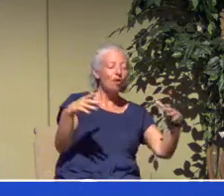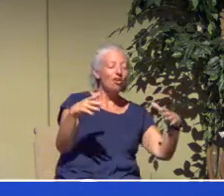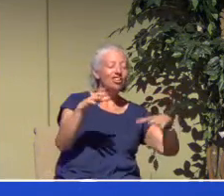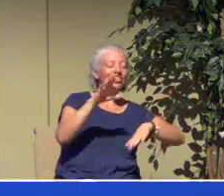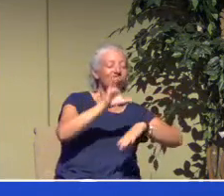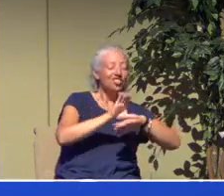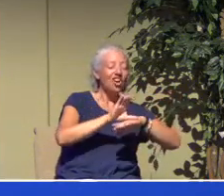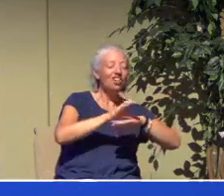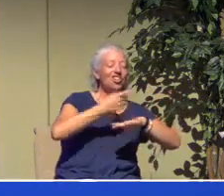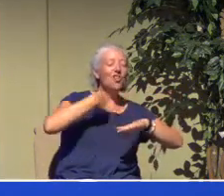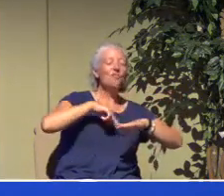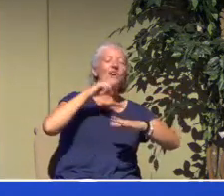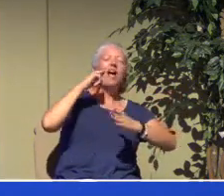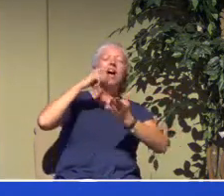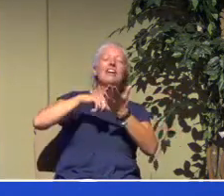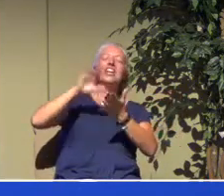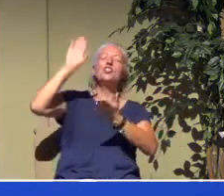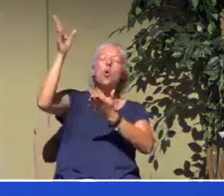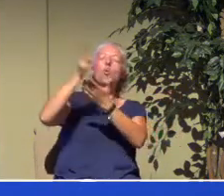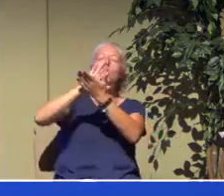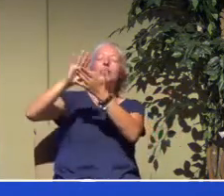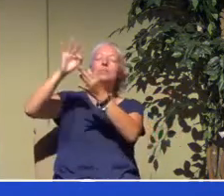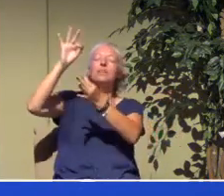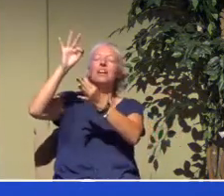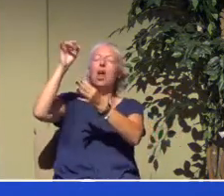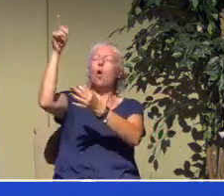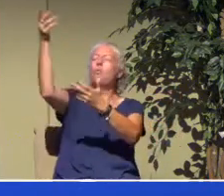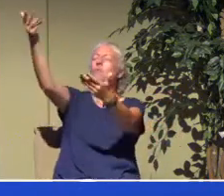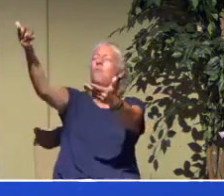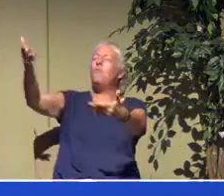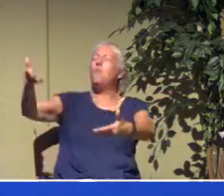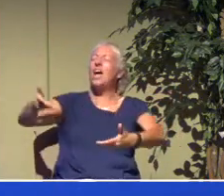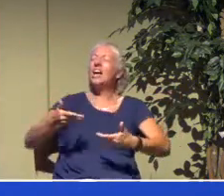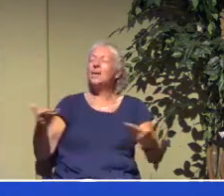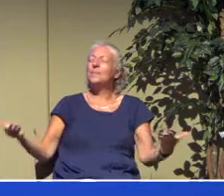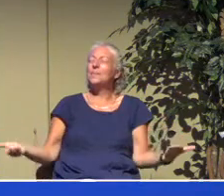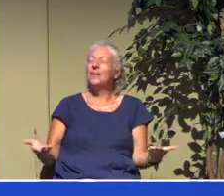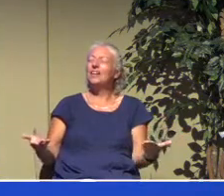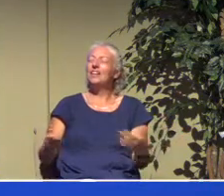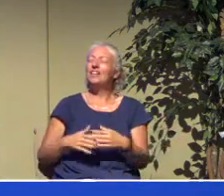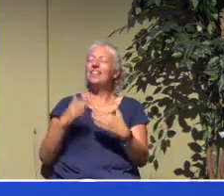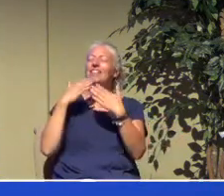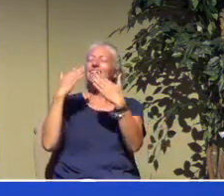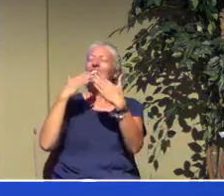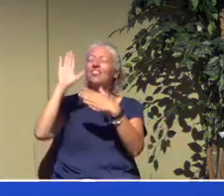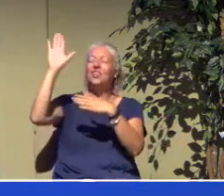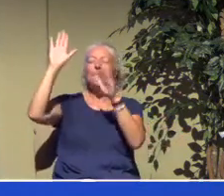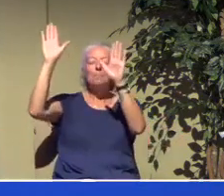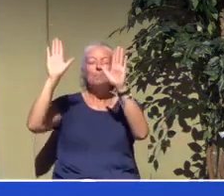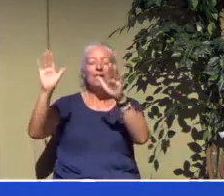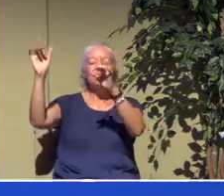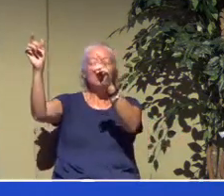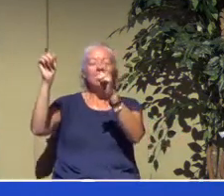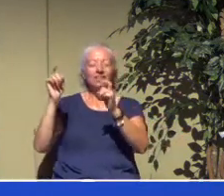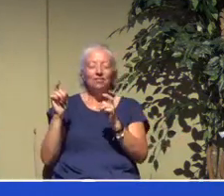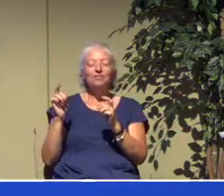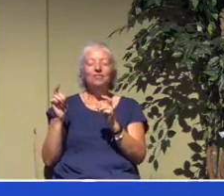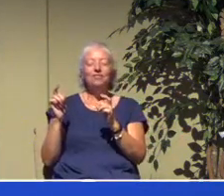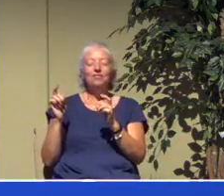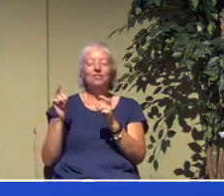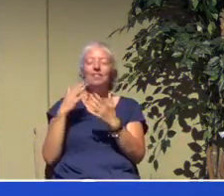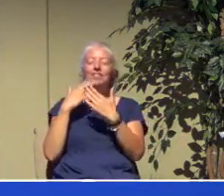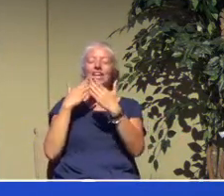Holy Spirit is welcome here. And Lord, we just thank you for that amazing gift. We just thank you for